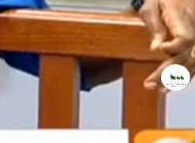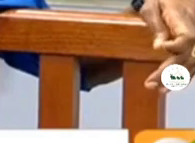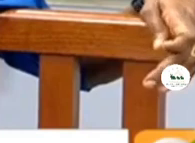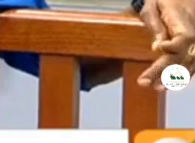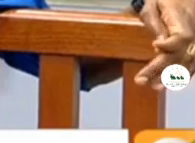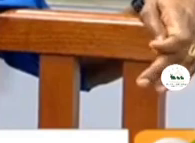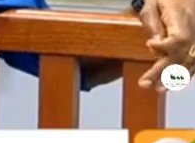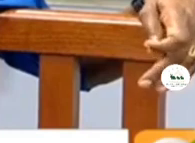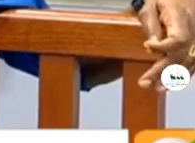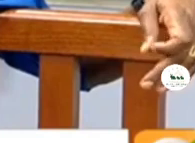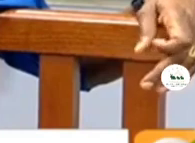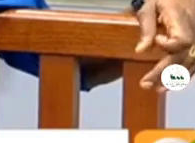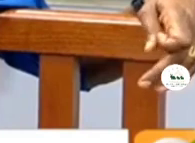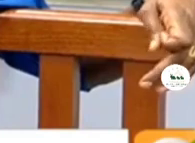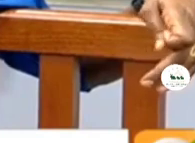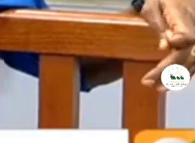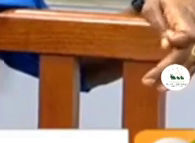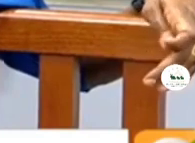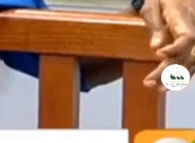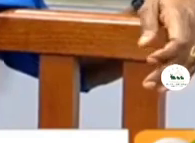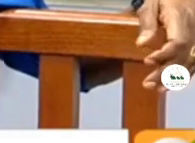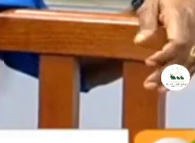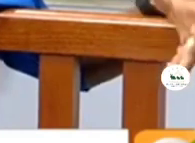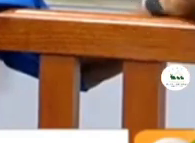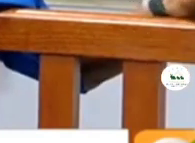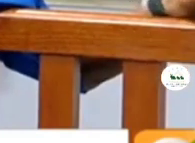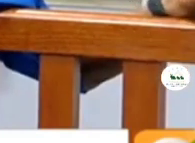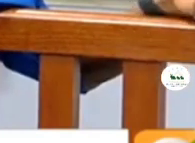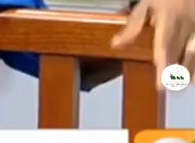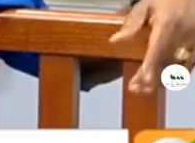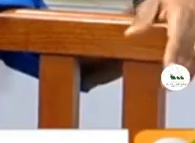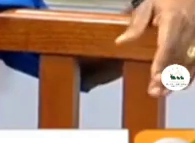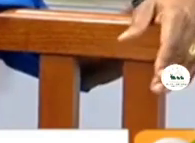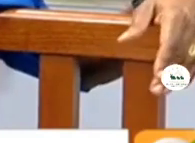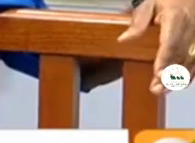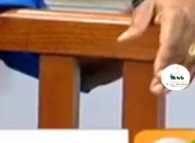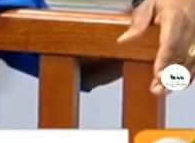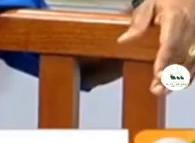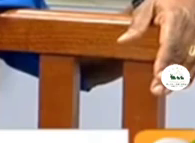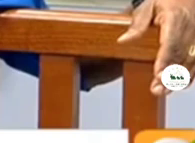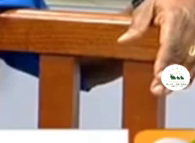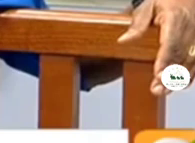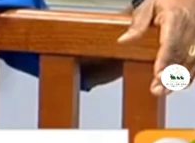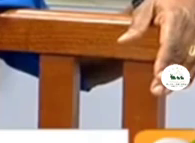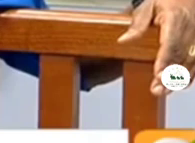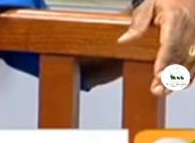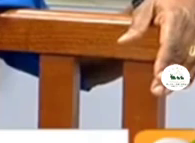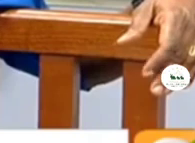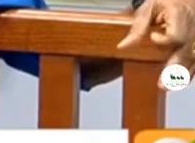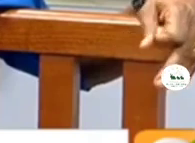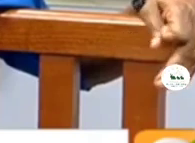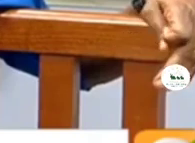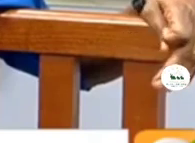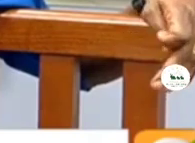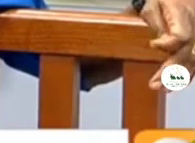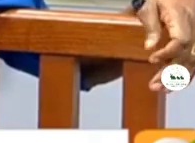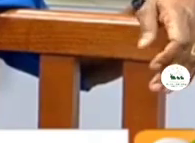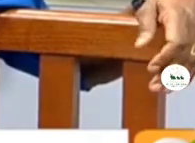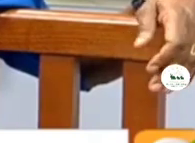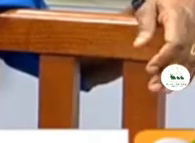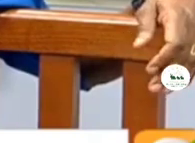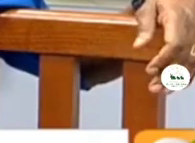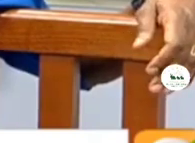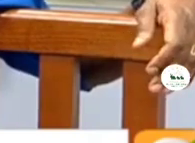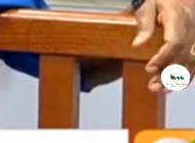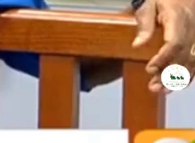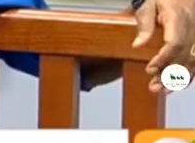gains. Otherwise, unity in diversity is our strength as a people. That is the way we should do it. Do about it.